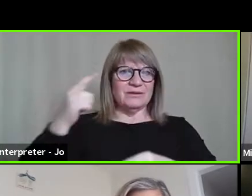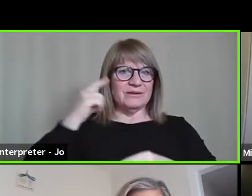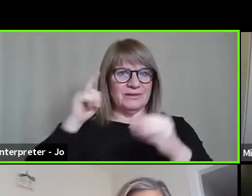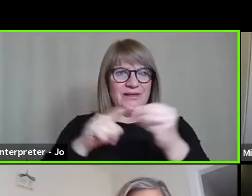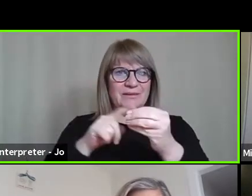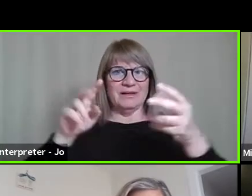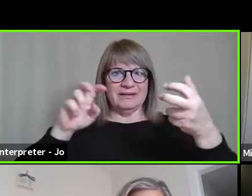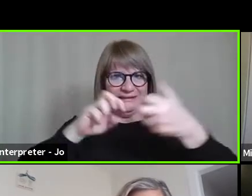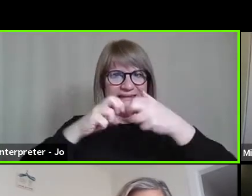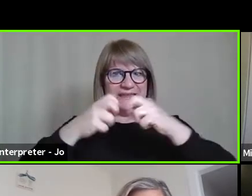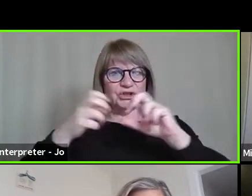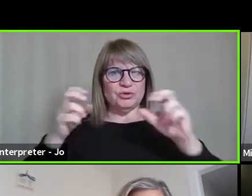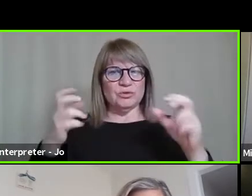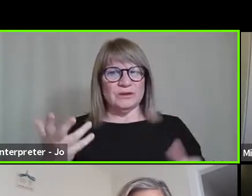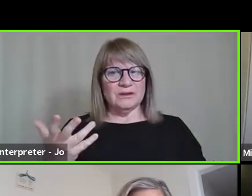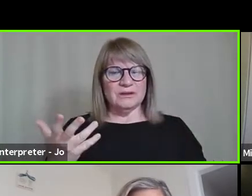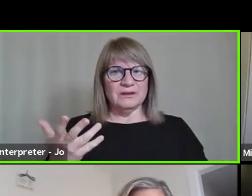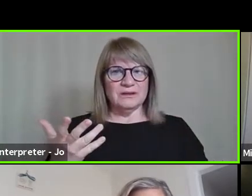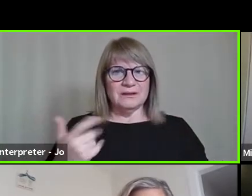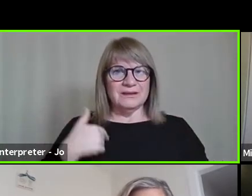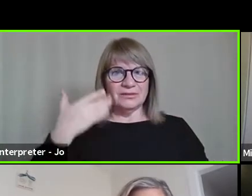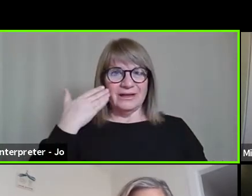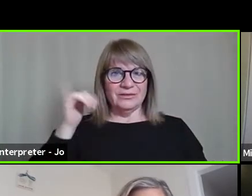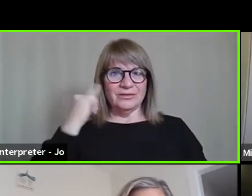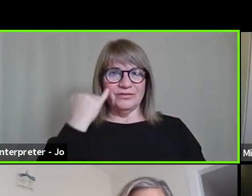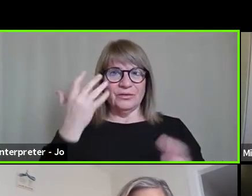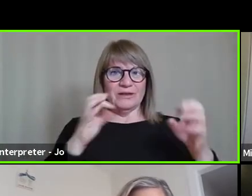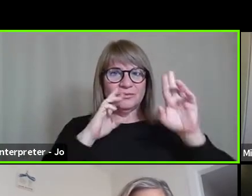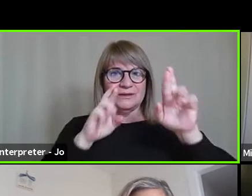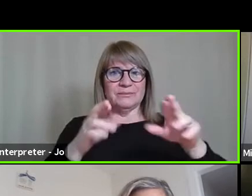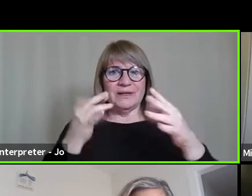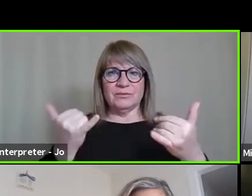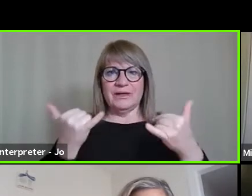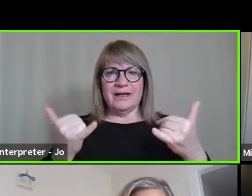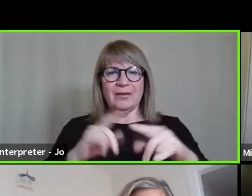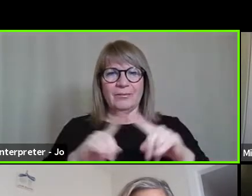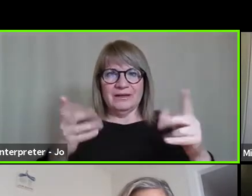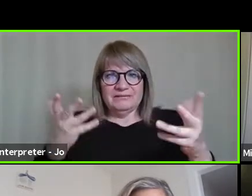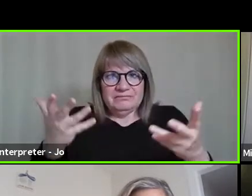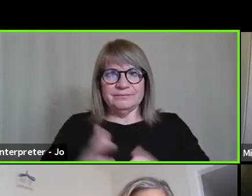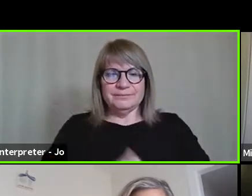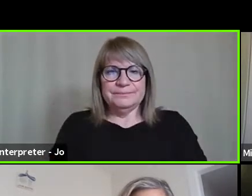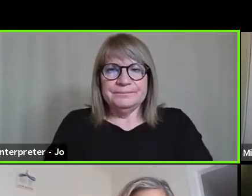relation to so i don't know if anyone wants to respond right now but